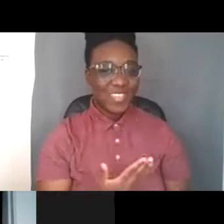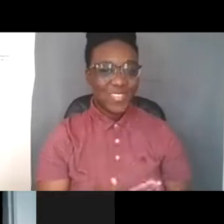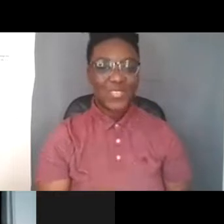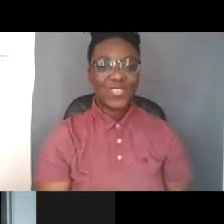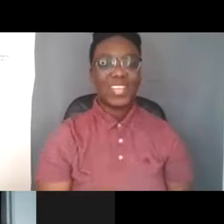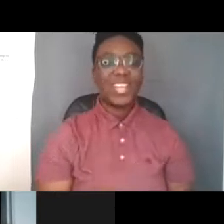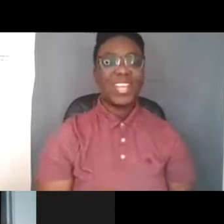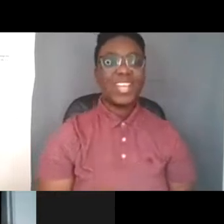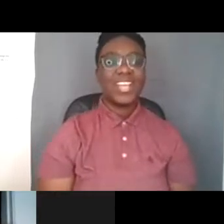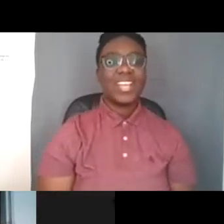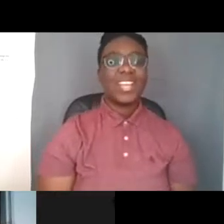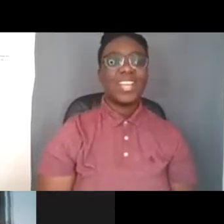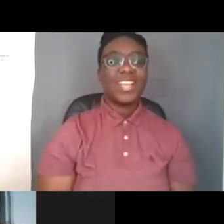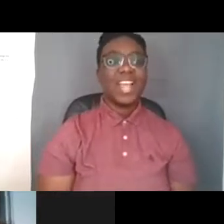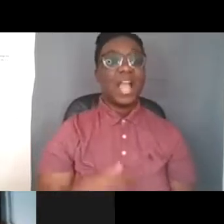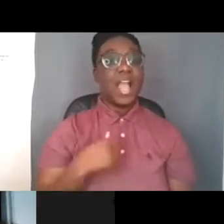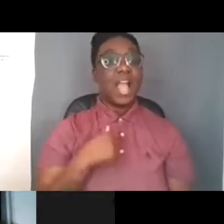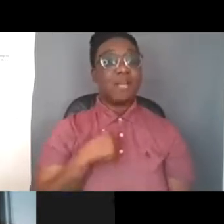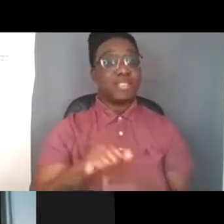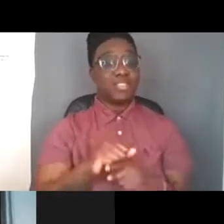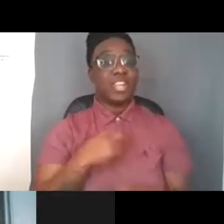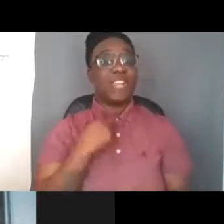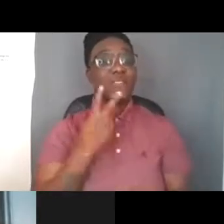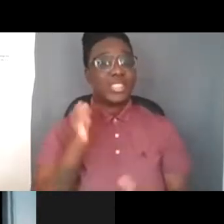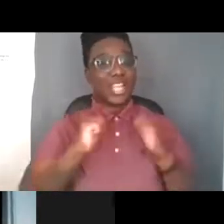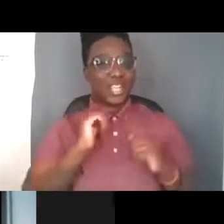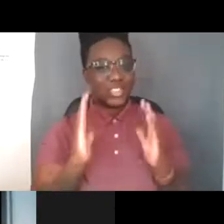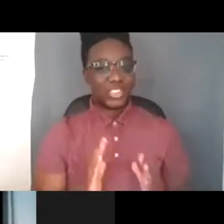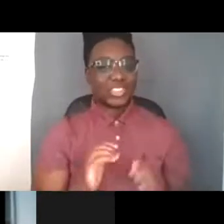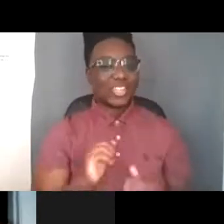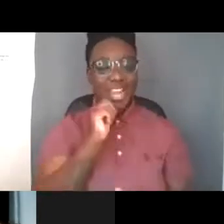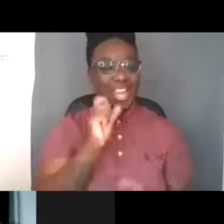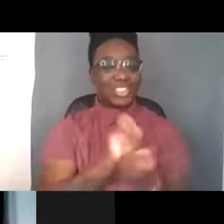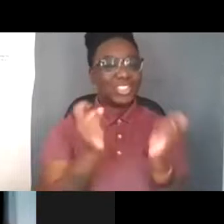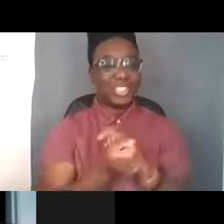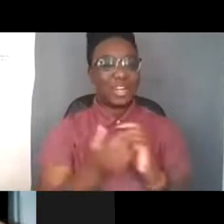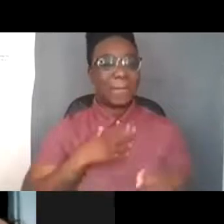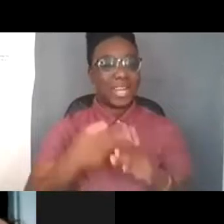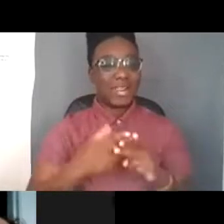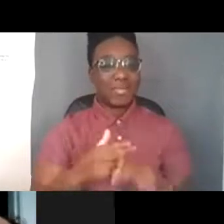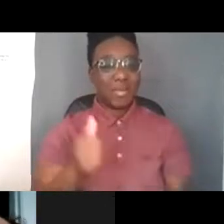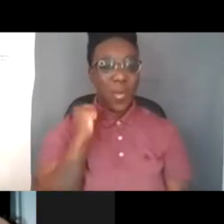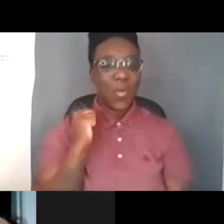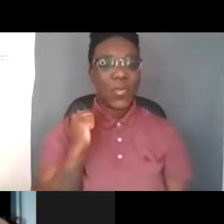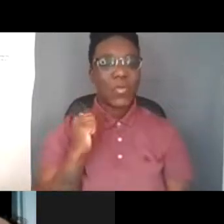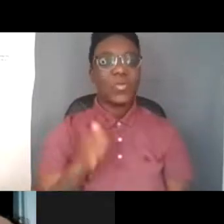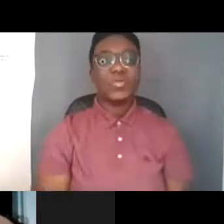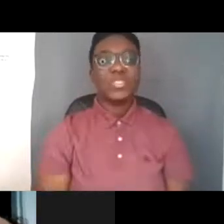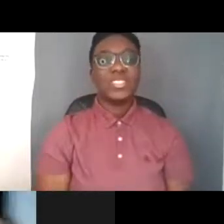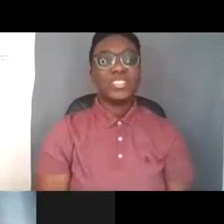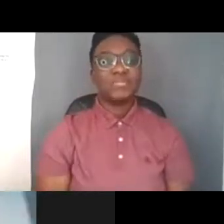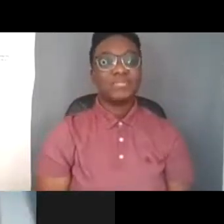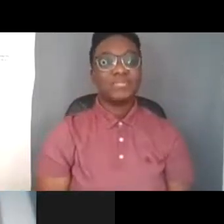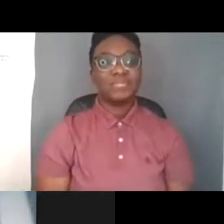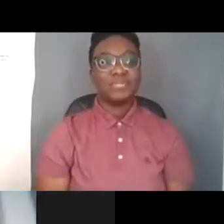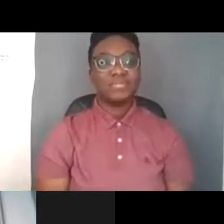Yeah. I'm a trained voice actor, and I'm not going to. Okay. Thank you. The lovely pleasure of meeting Marion Ross,